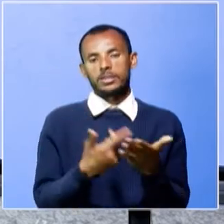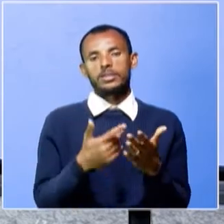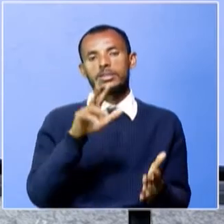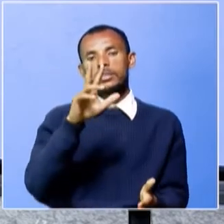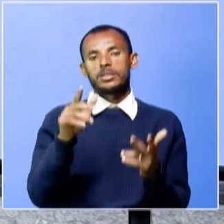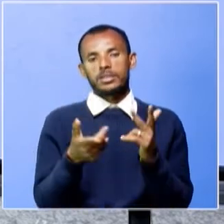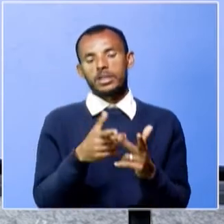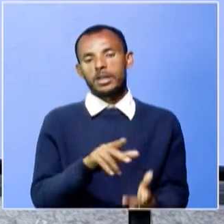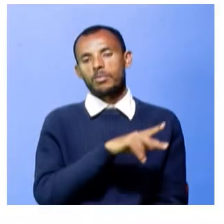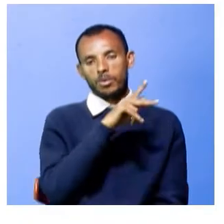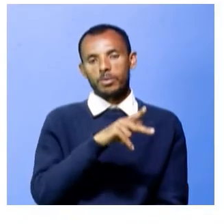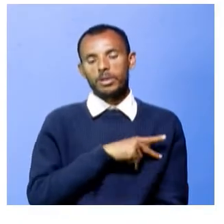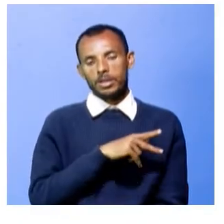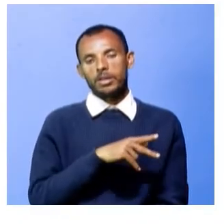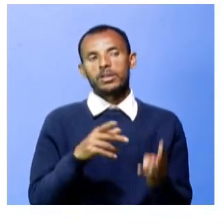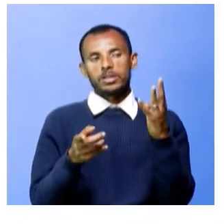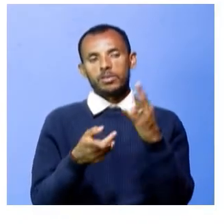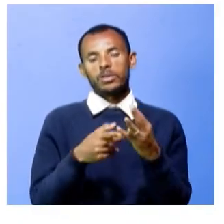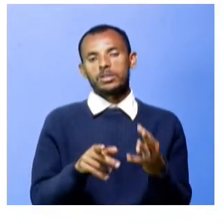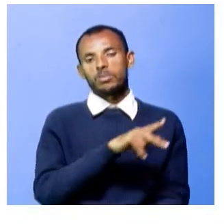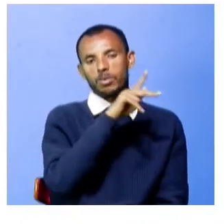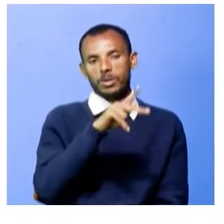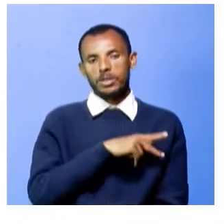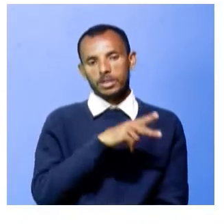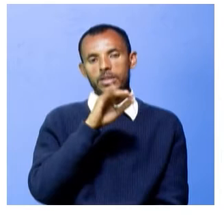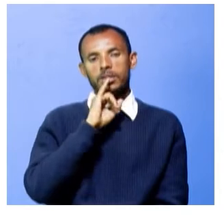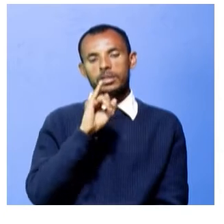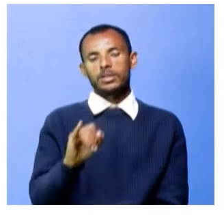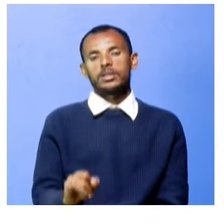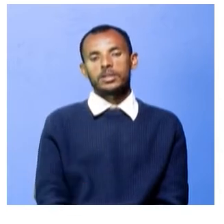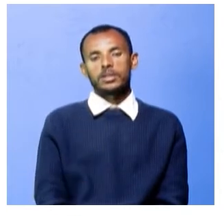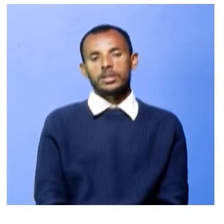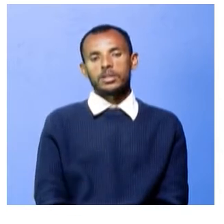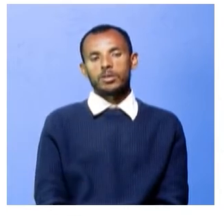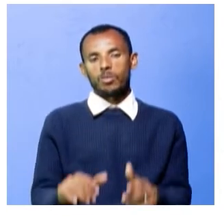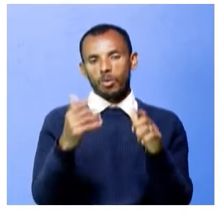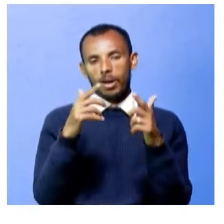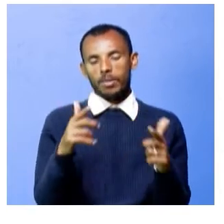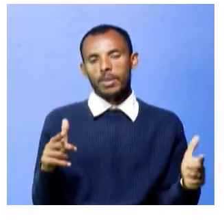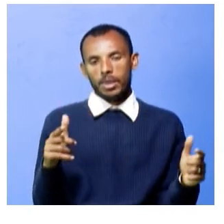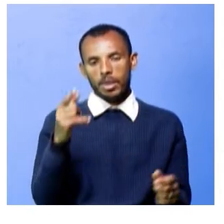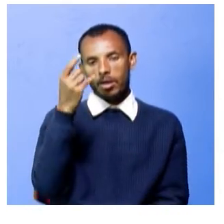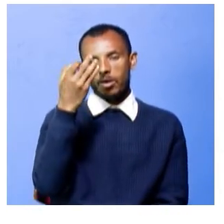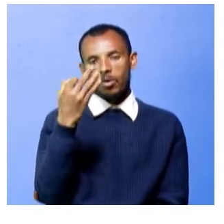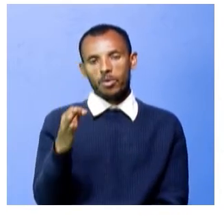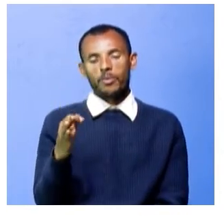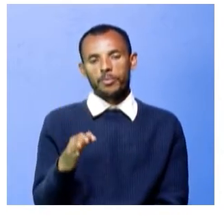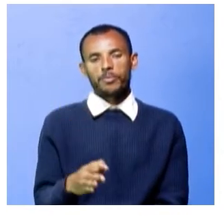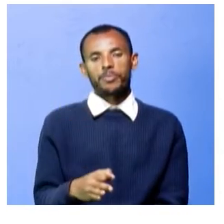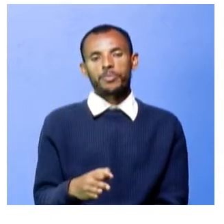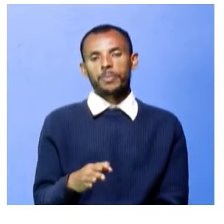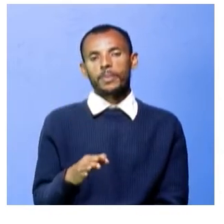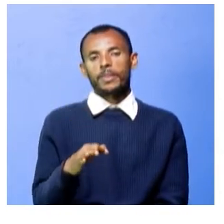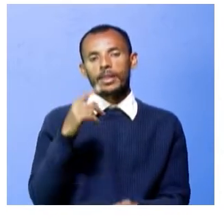property. The fourth property is probability of, if probability of a